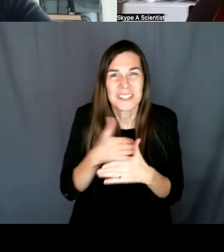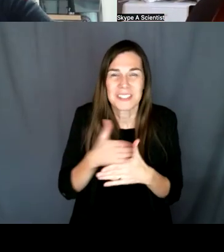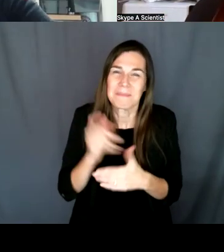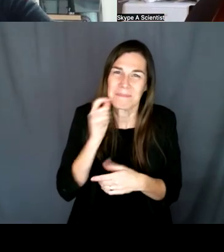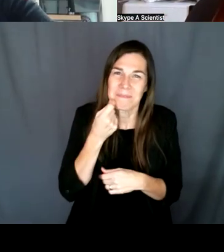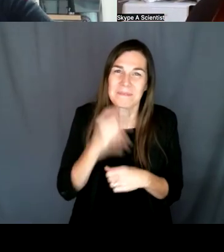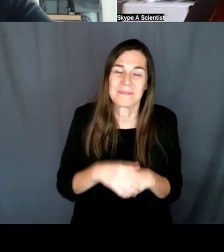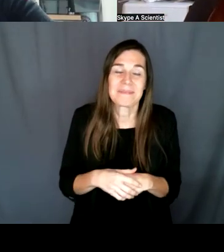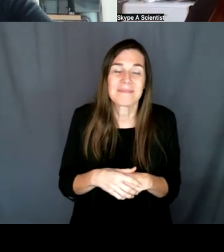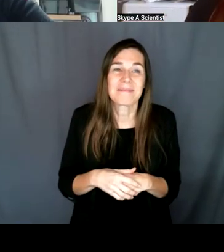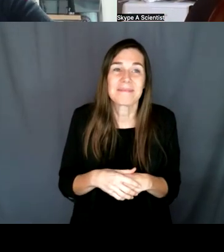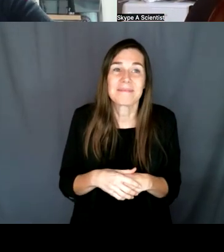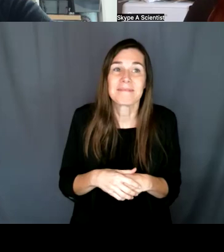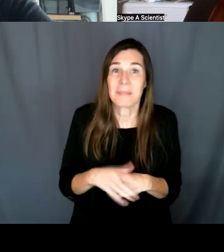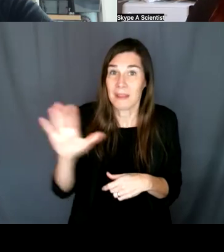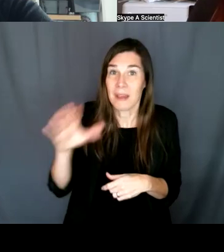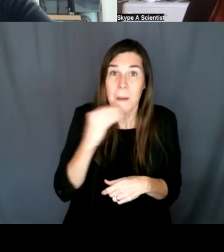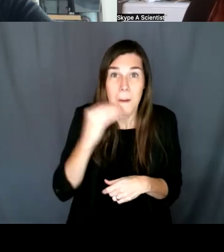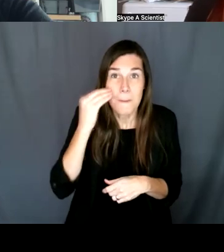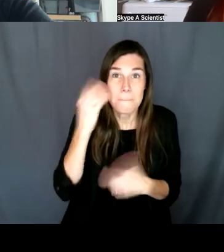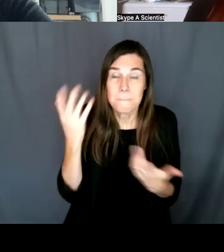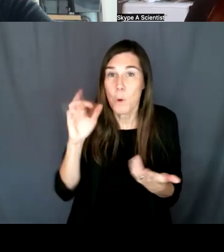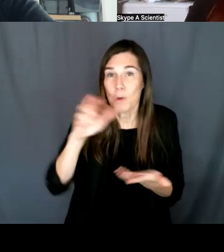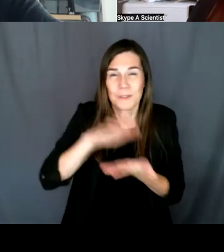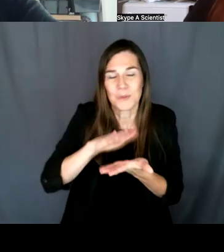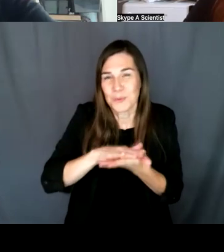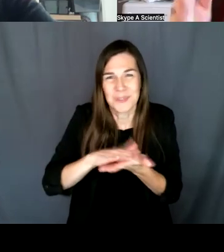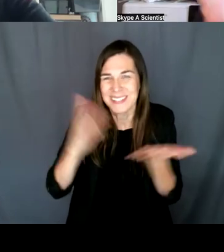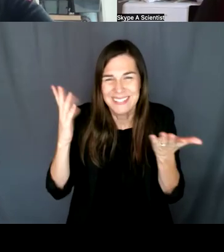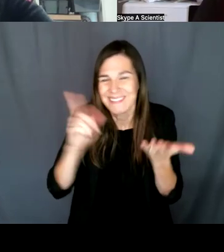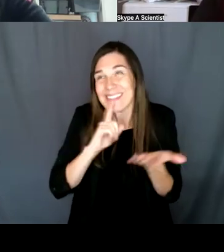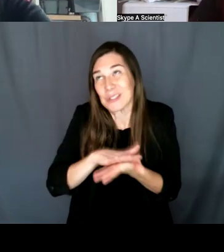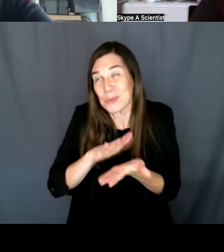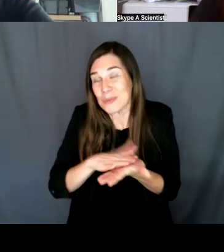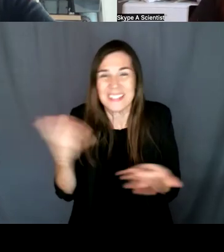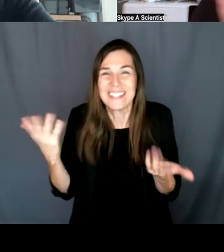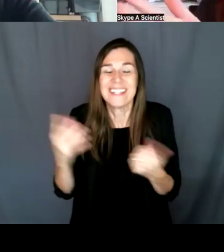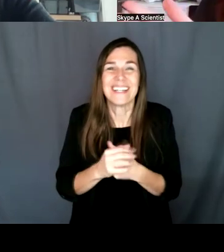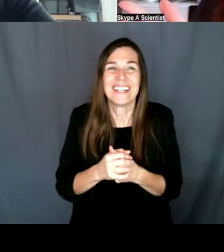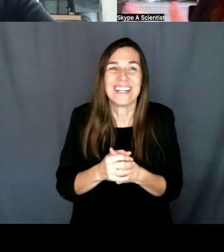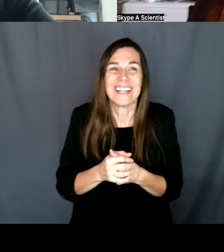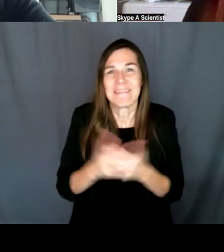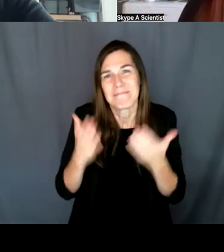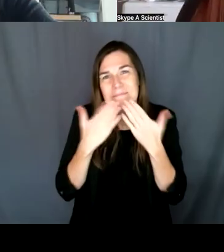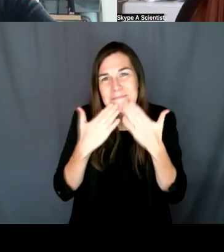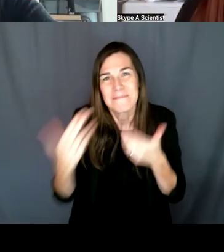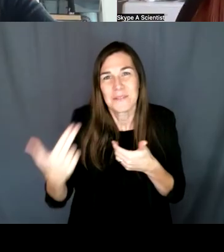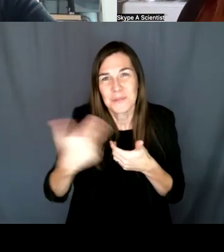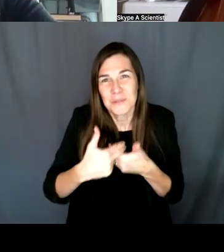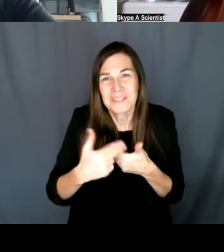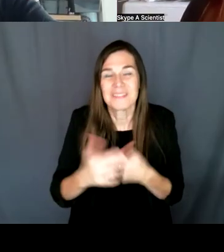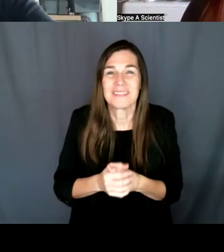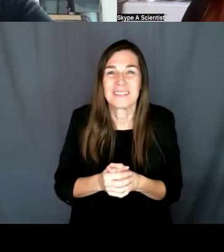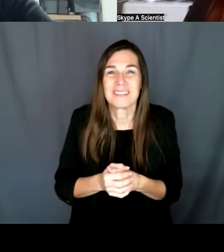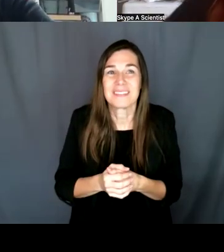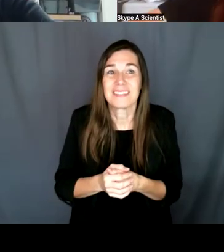cool. Everybody at home, or at school, more likely. I just thank you all for coming.